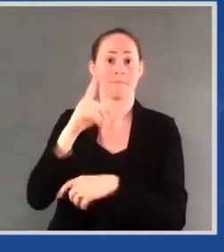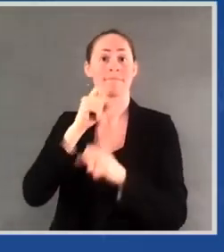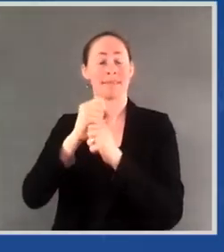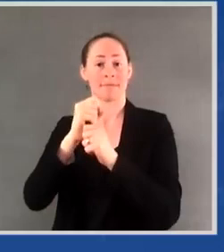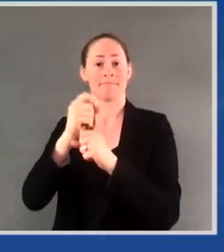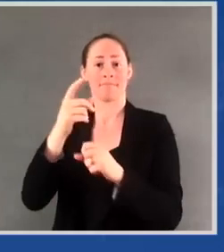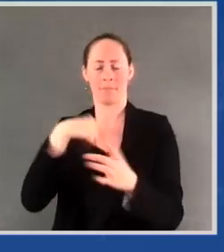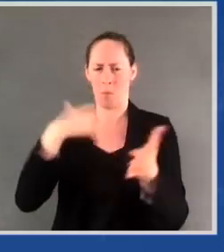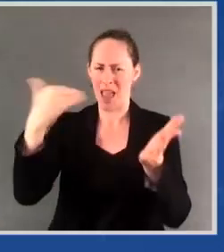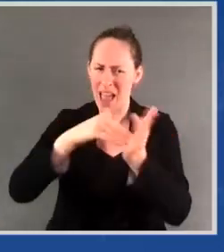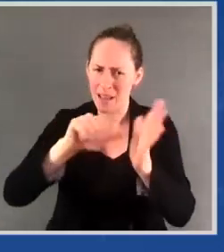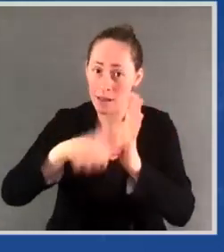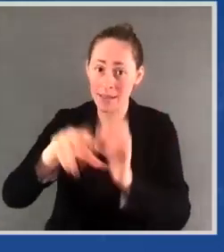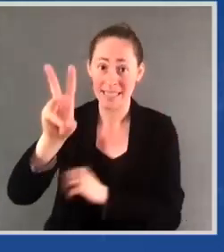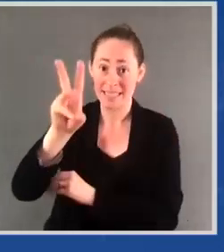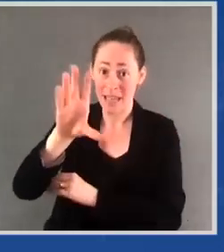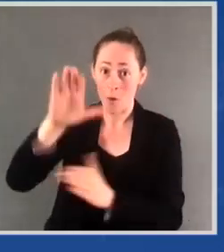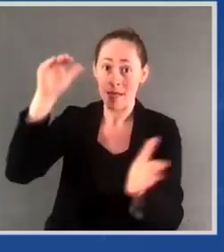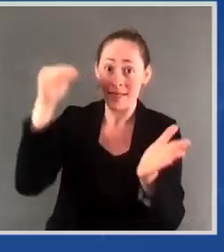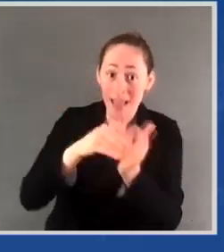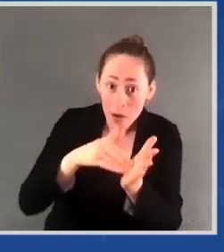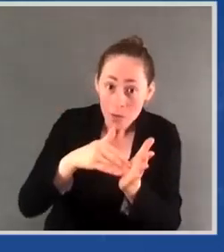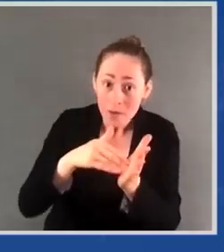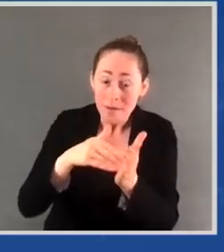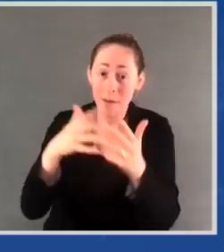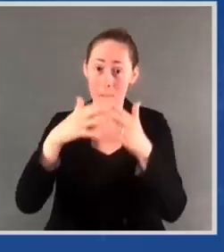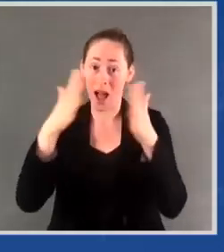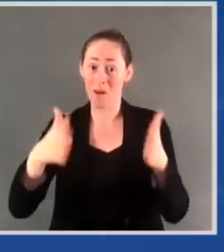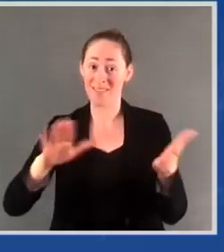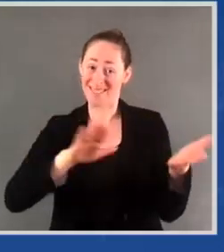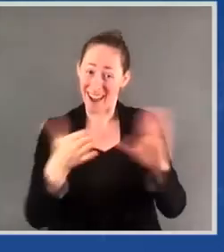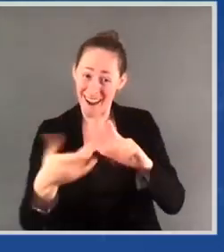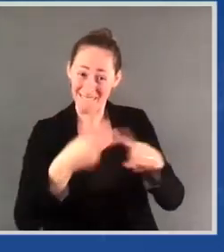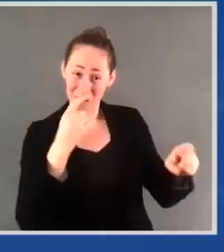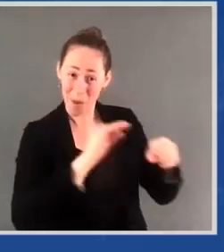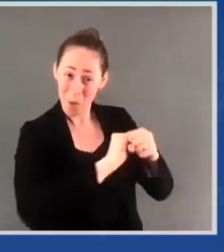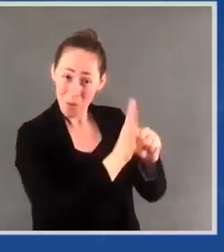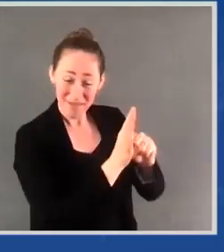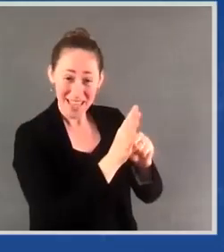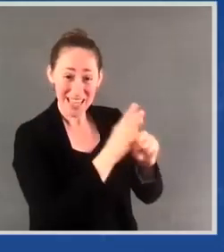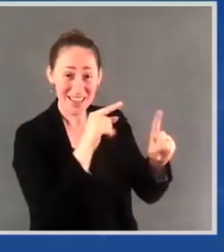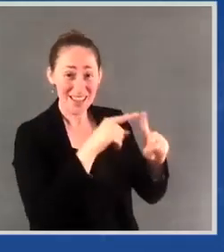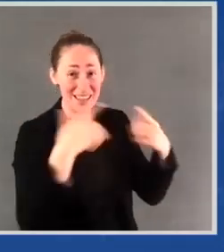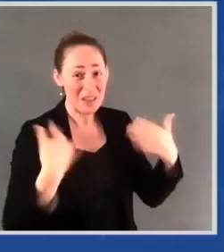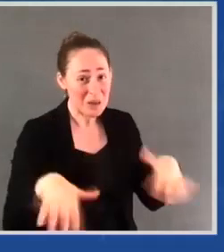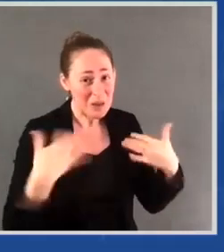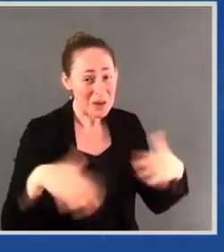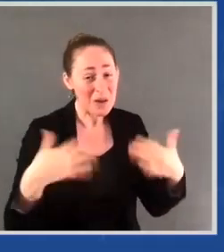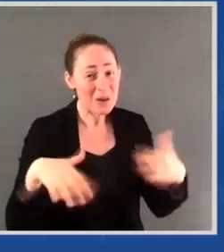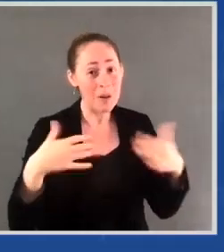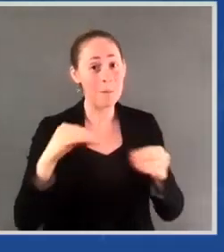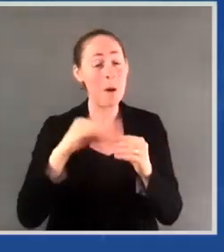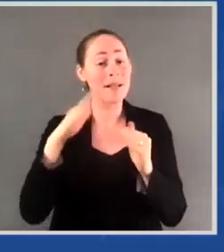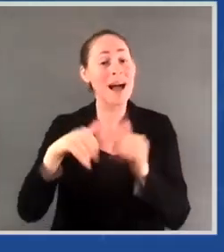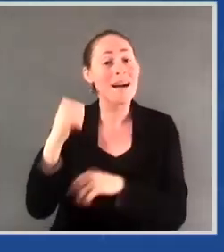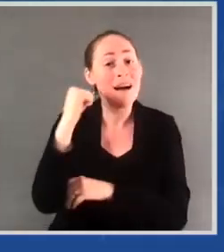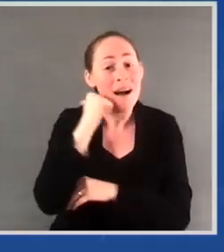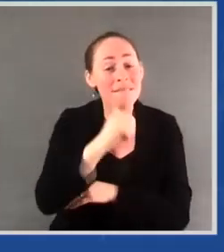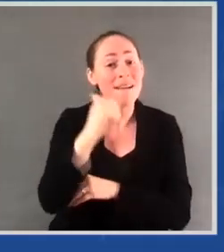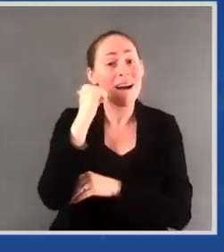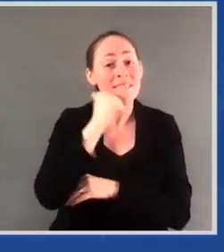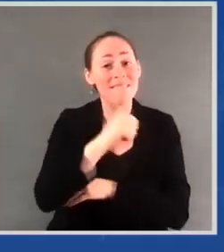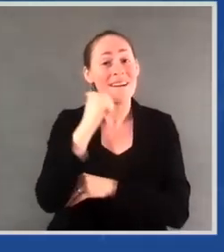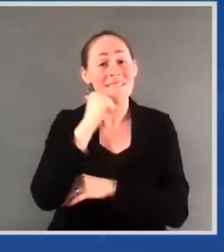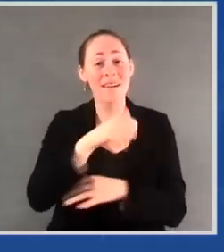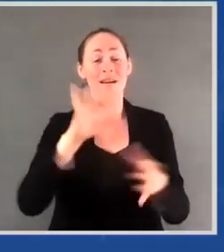600,000 Americans dead from COVID. More than every death in World War I, World War